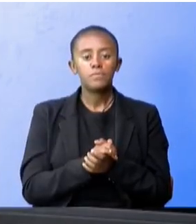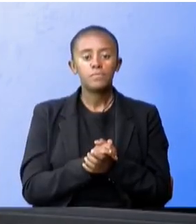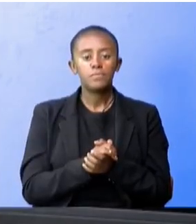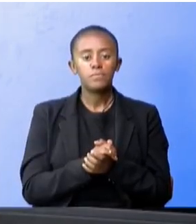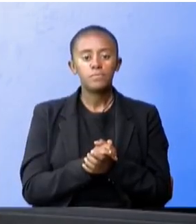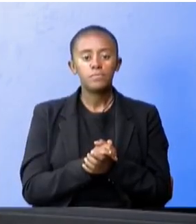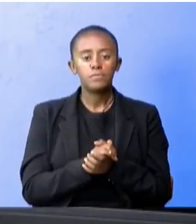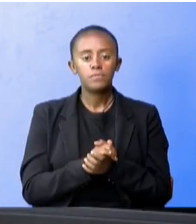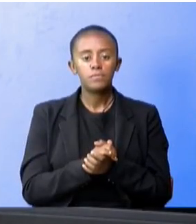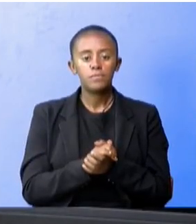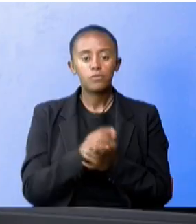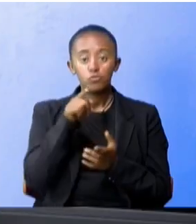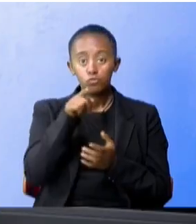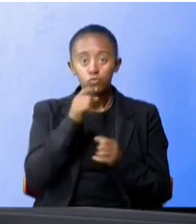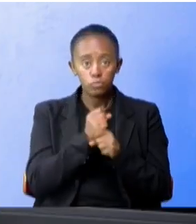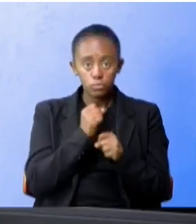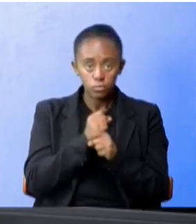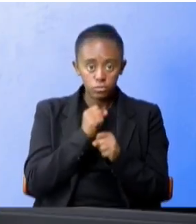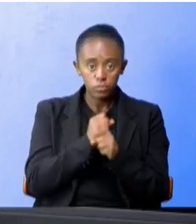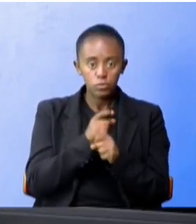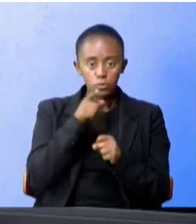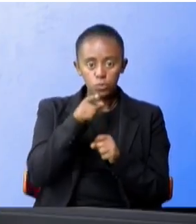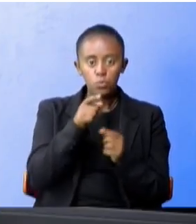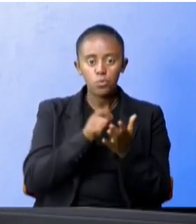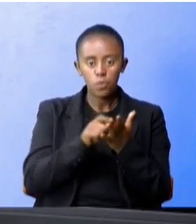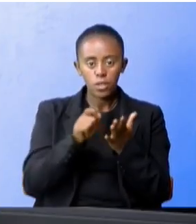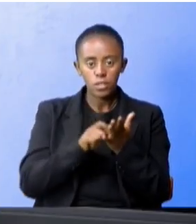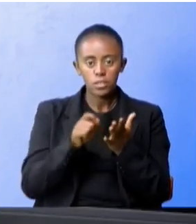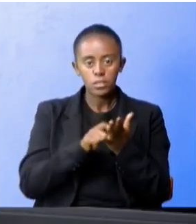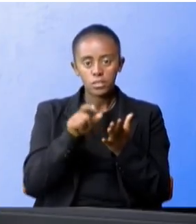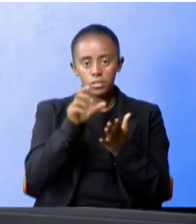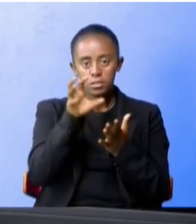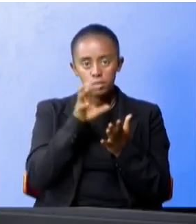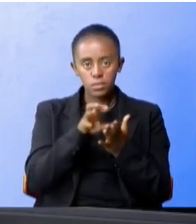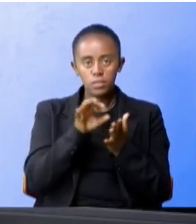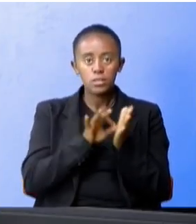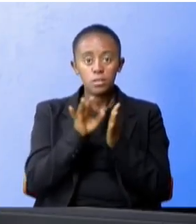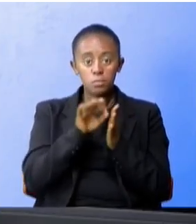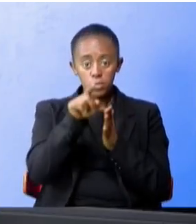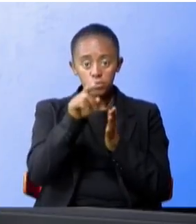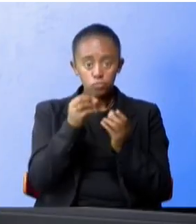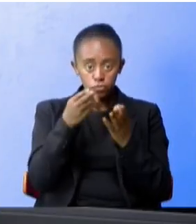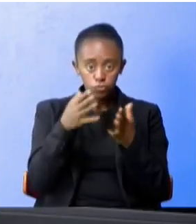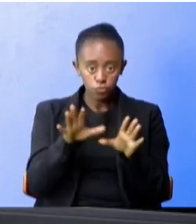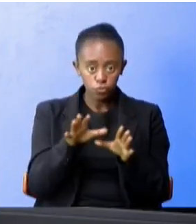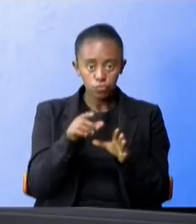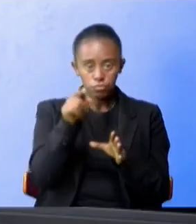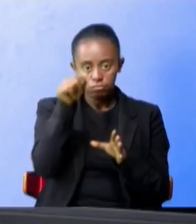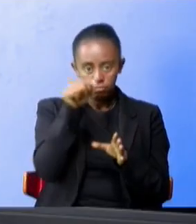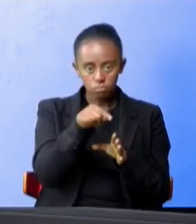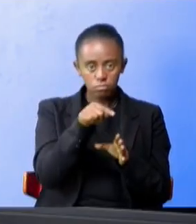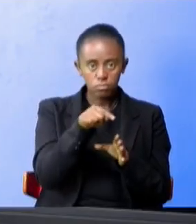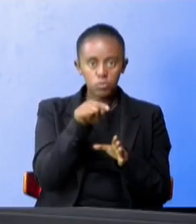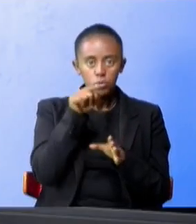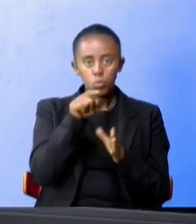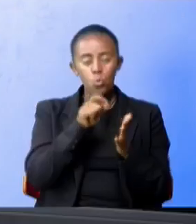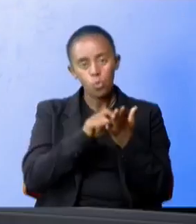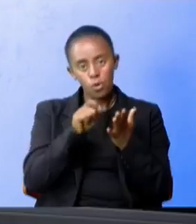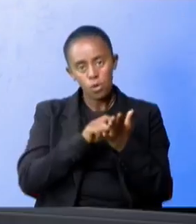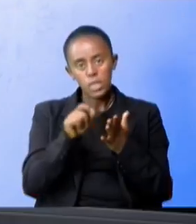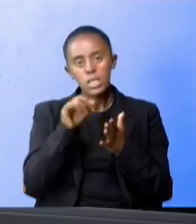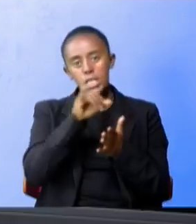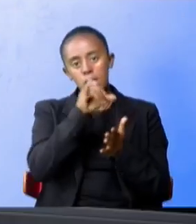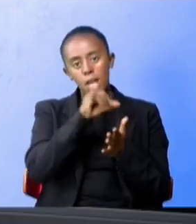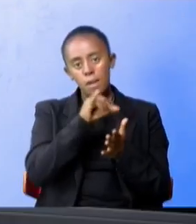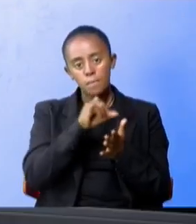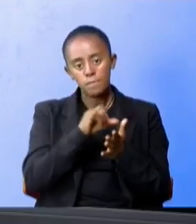So what you're doing is you're writing the numbers here over here. So you're writing the